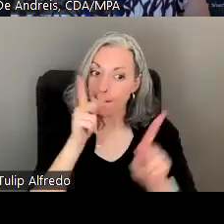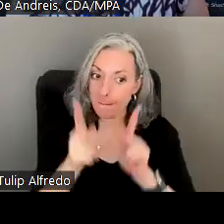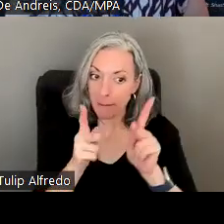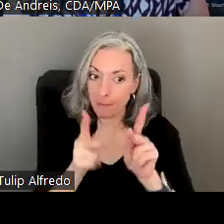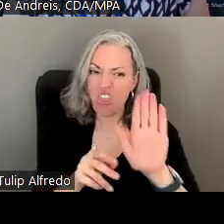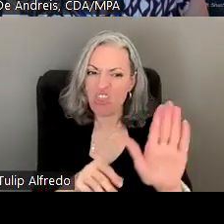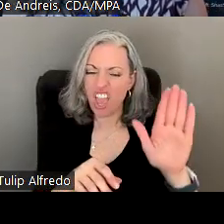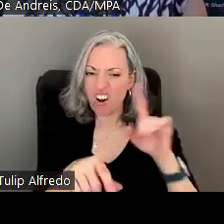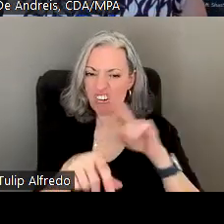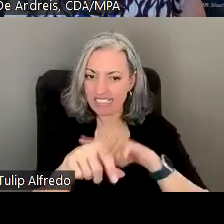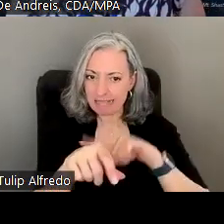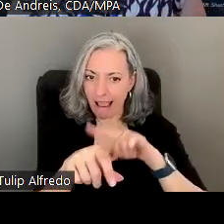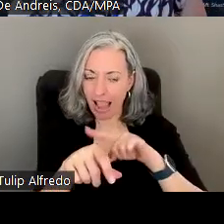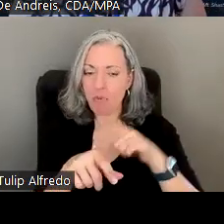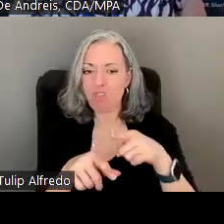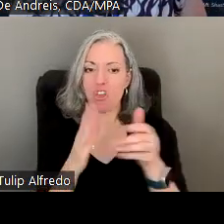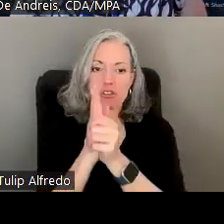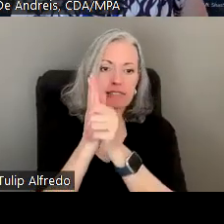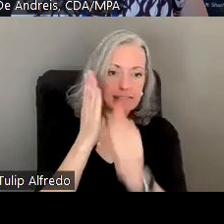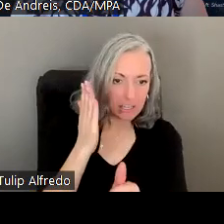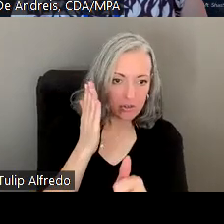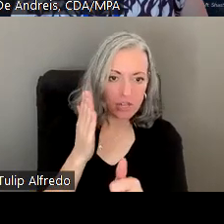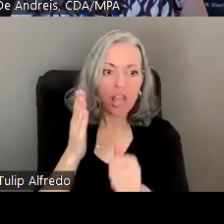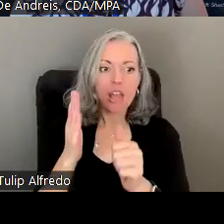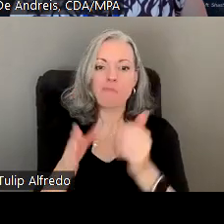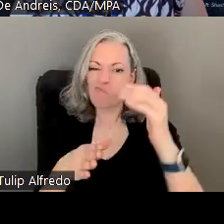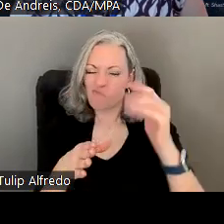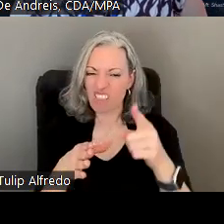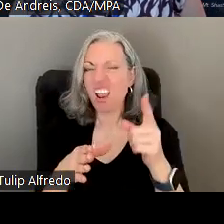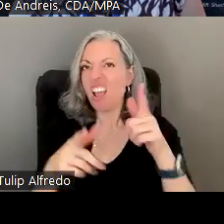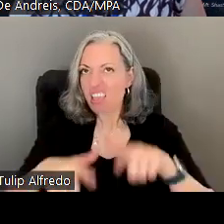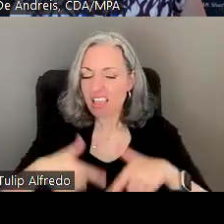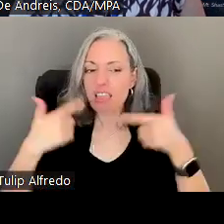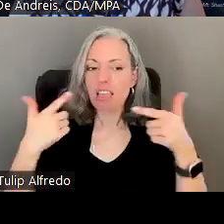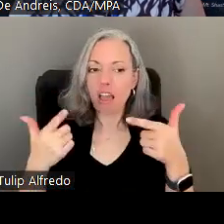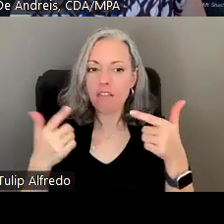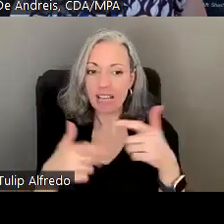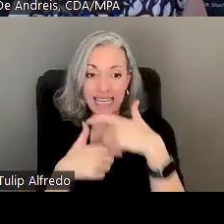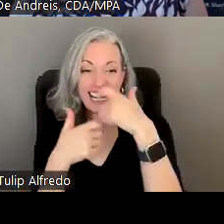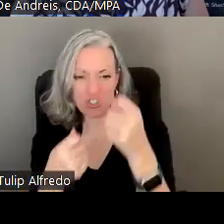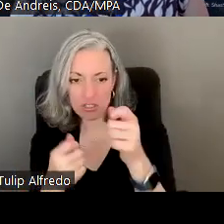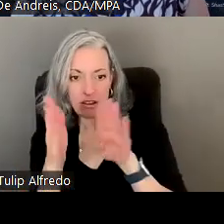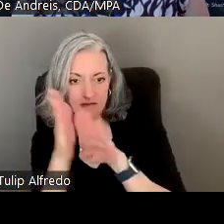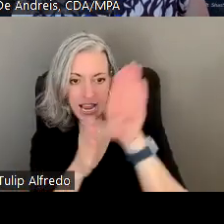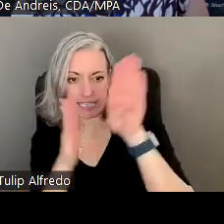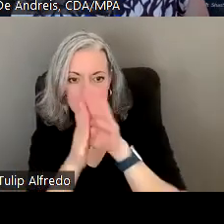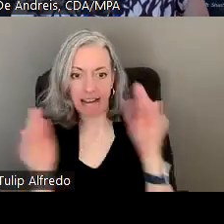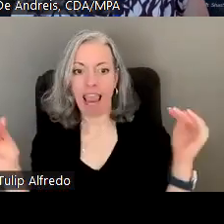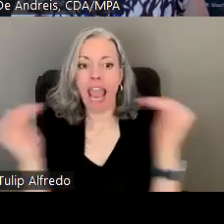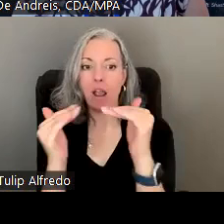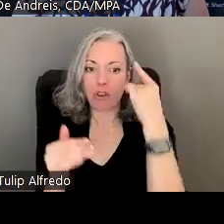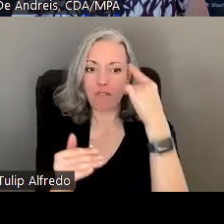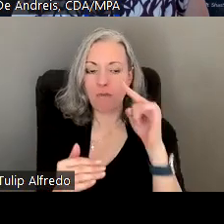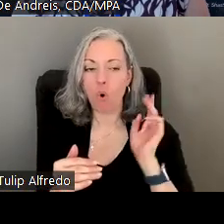time and their talent and their lived experience with an interest of advancing equity for